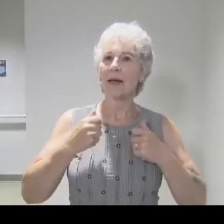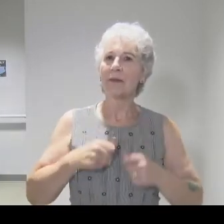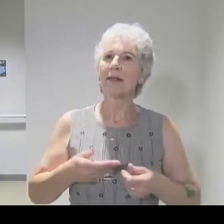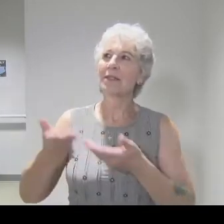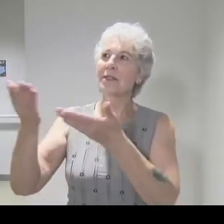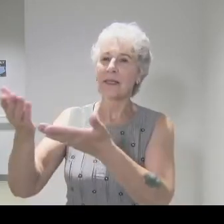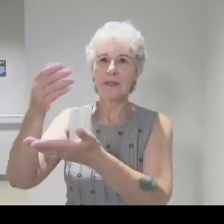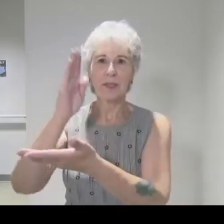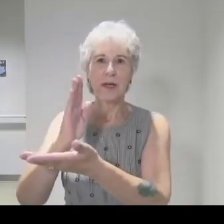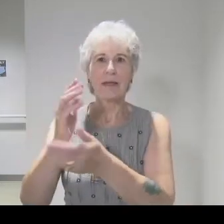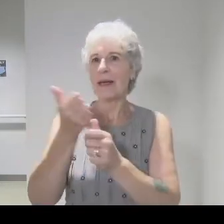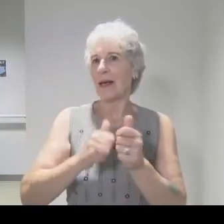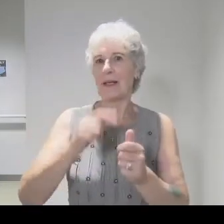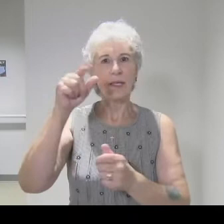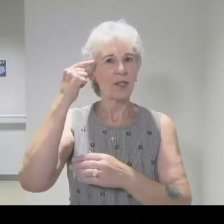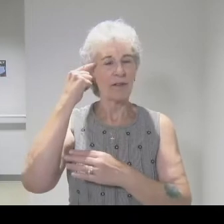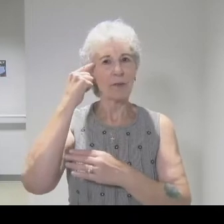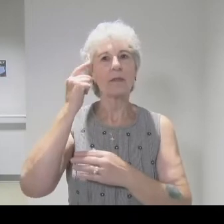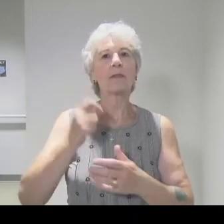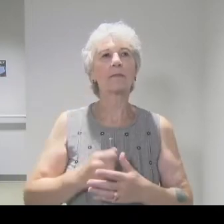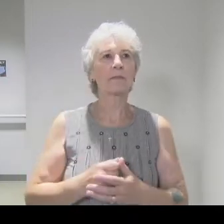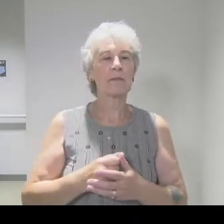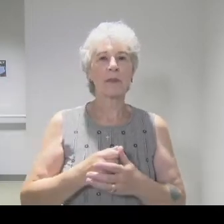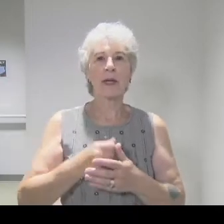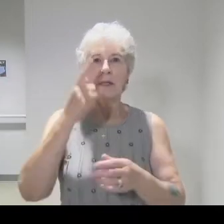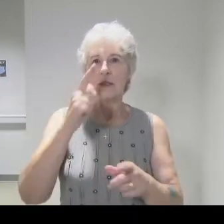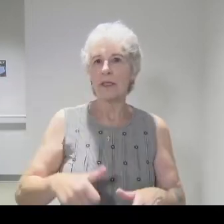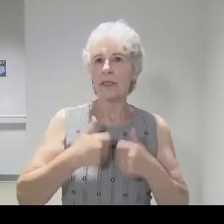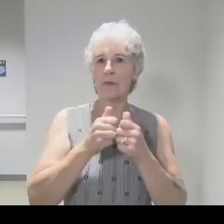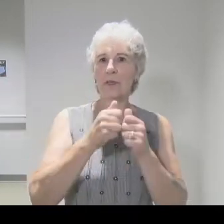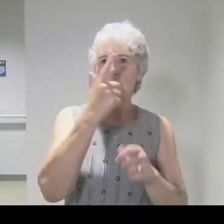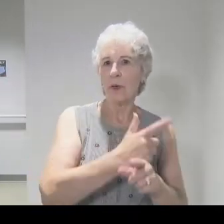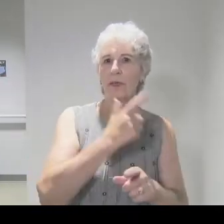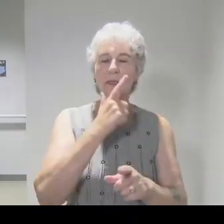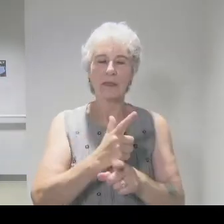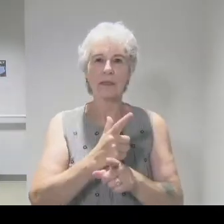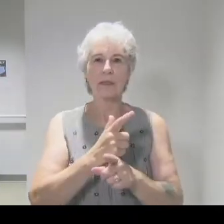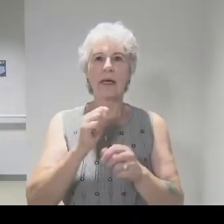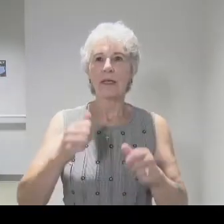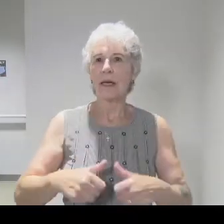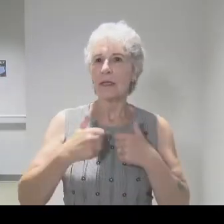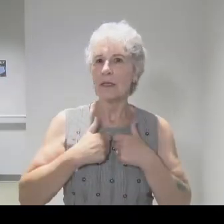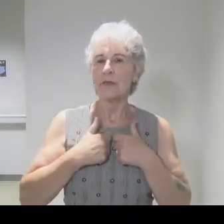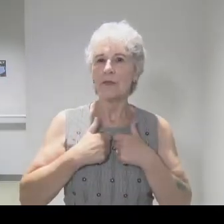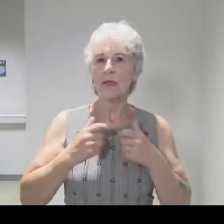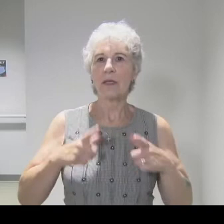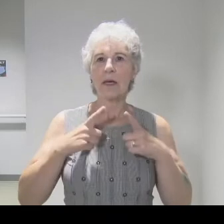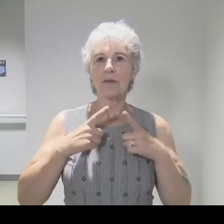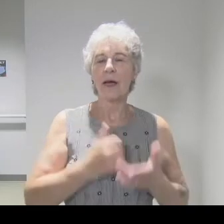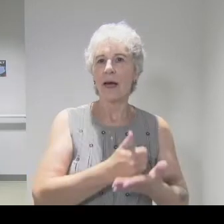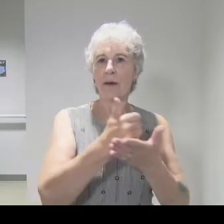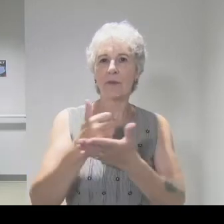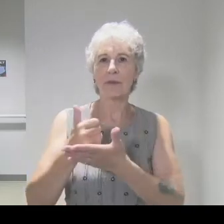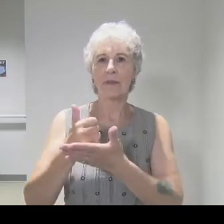government that they find themselves in. They can live with brothers and sisters. They can live lives of helpfulness and fruitfulness. And so